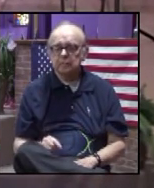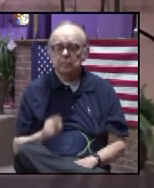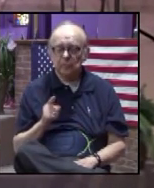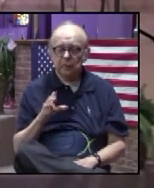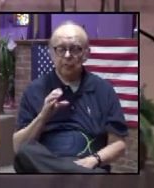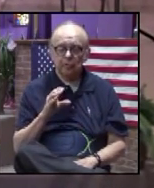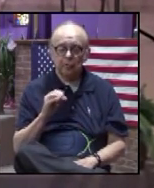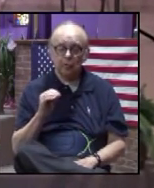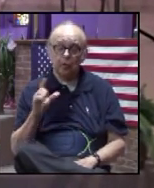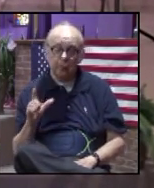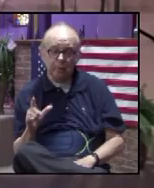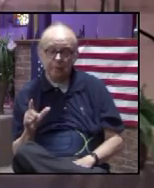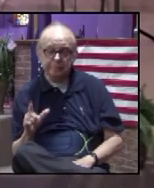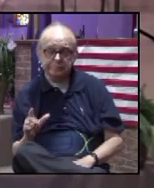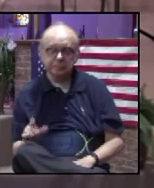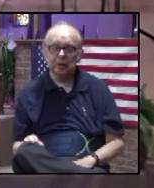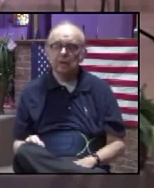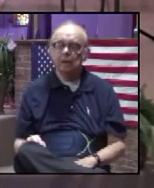cool.